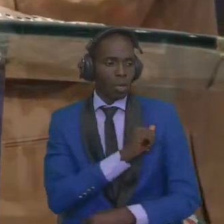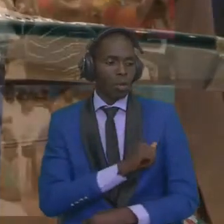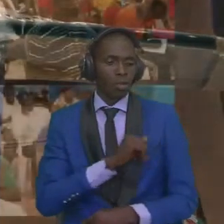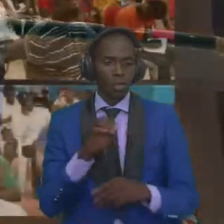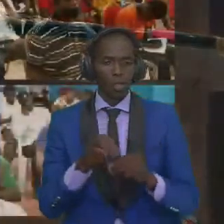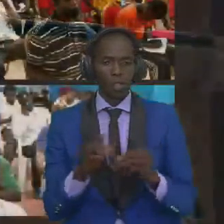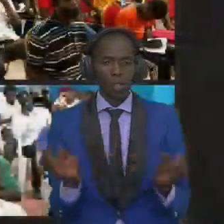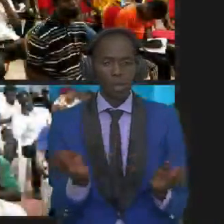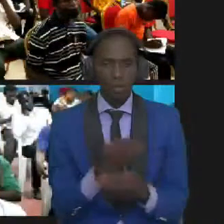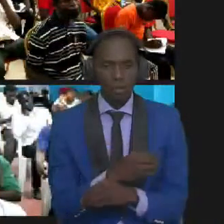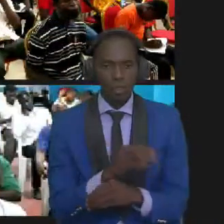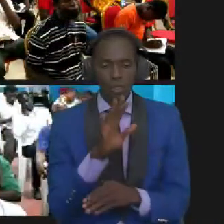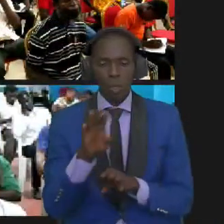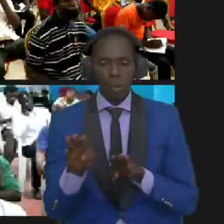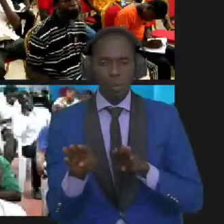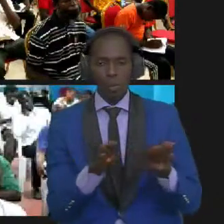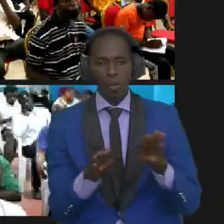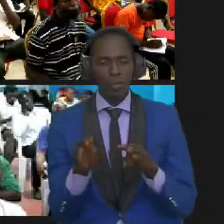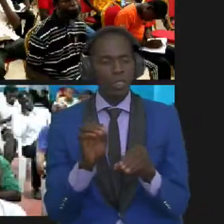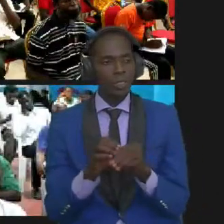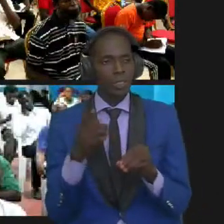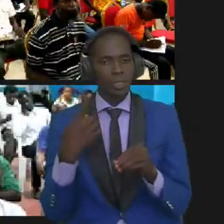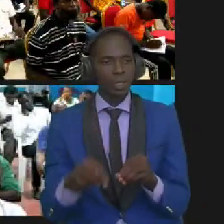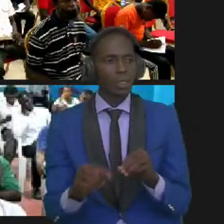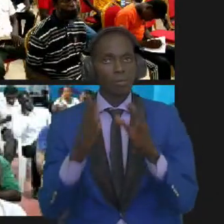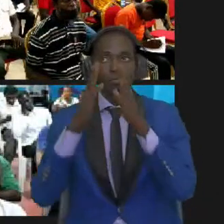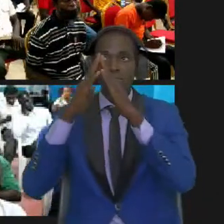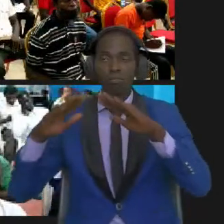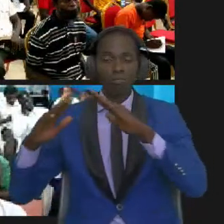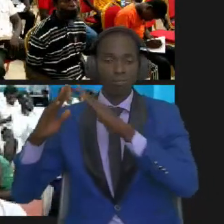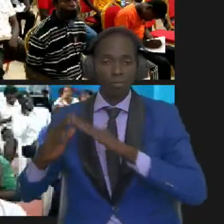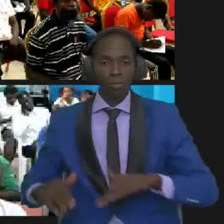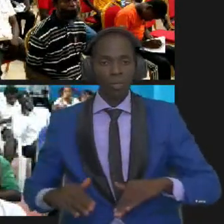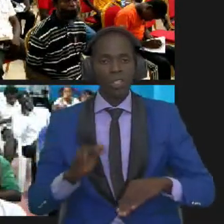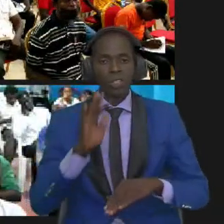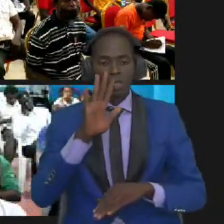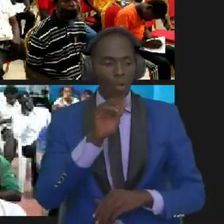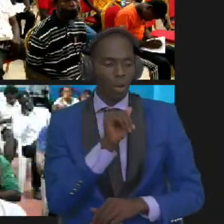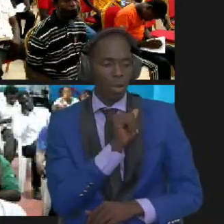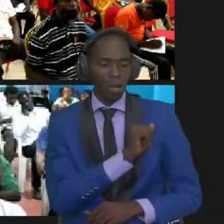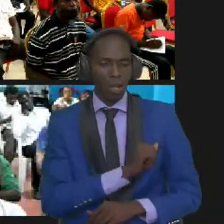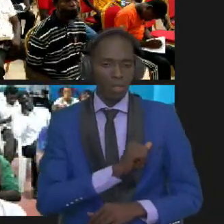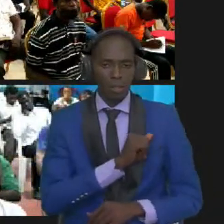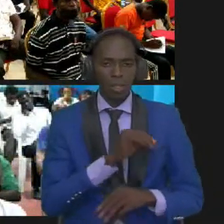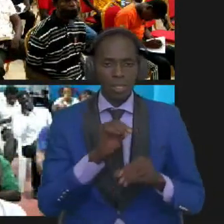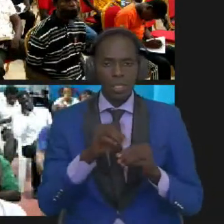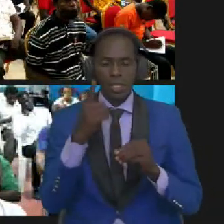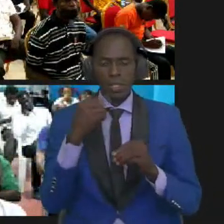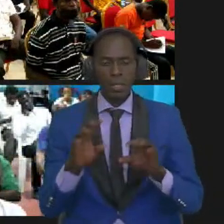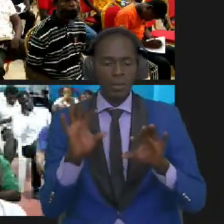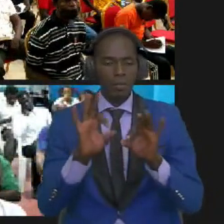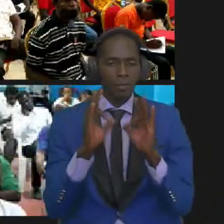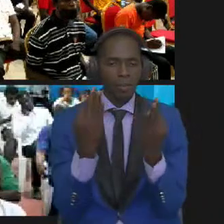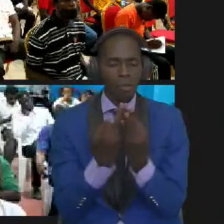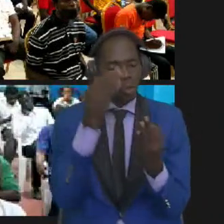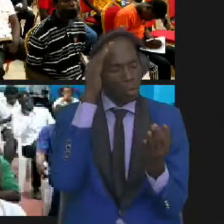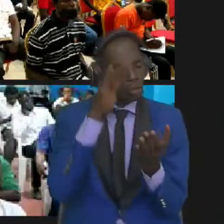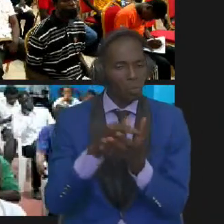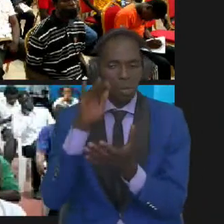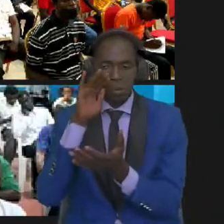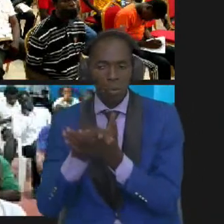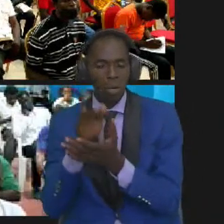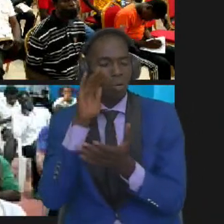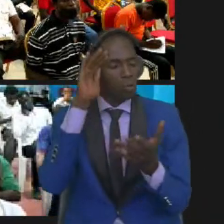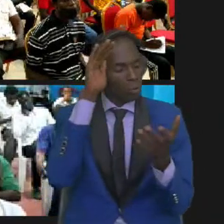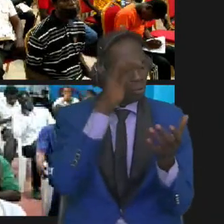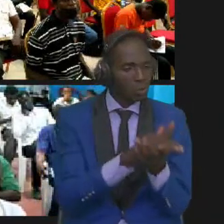office, your behavior in the community, and your attitude in the family, husband, wife, wife,